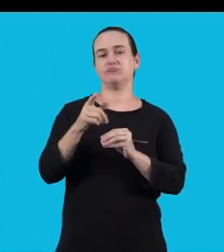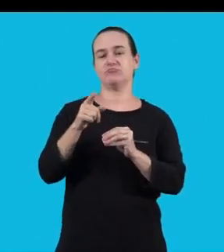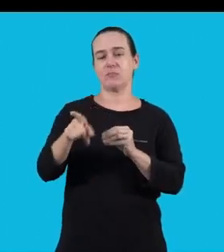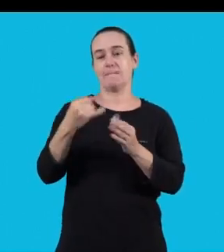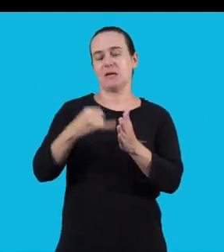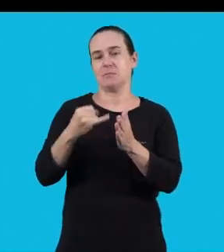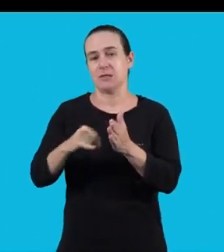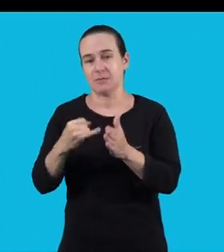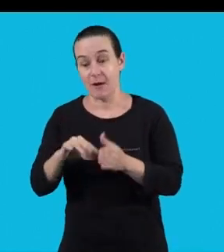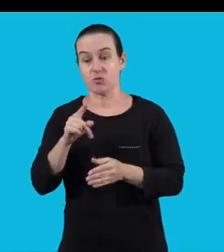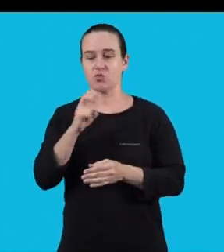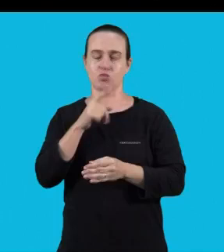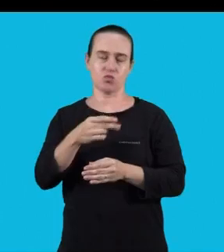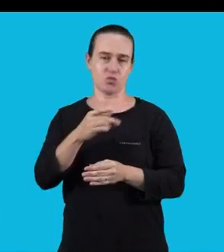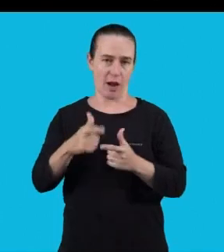errors.